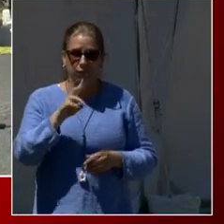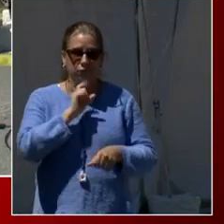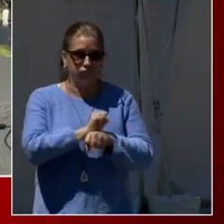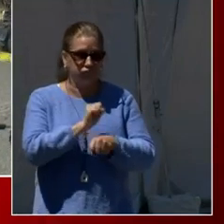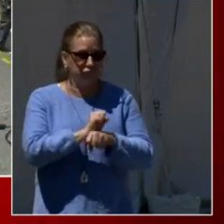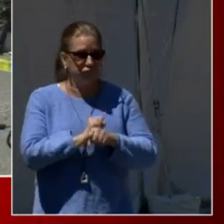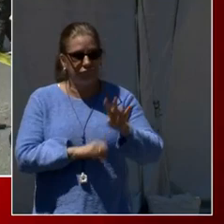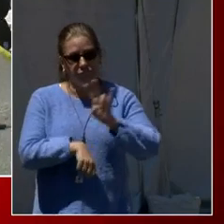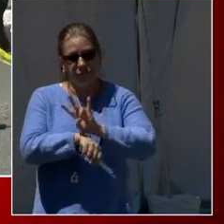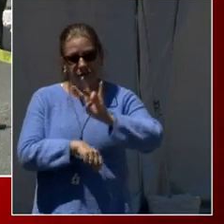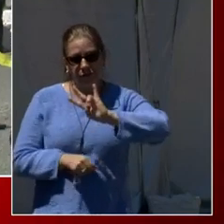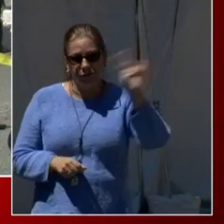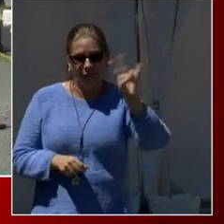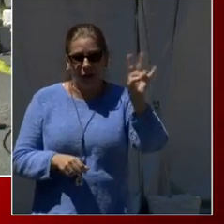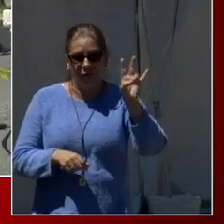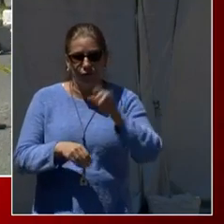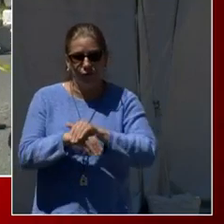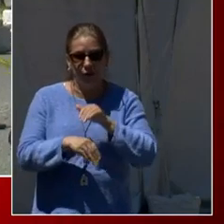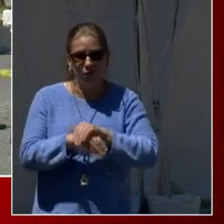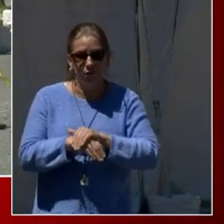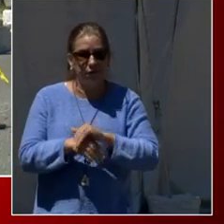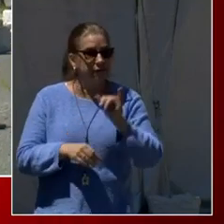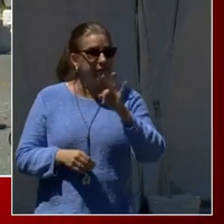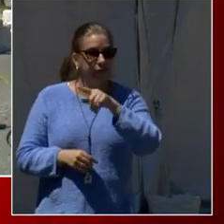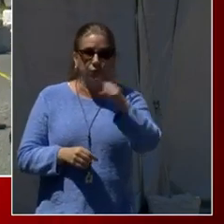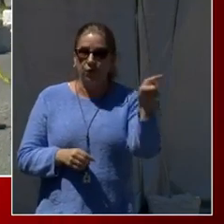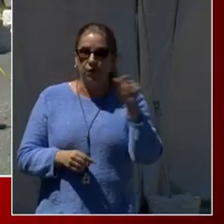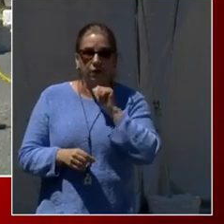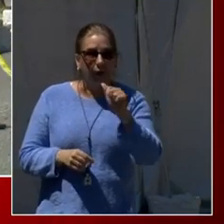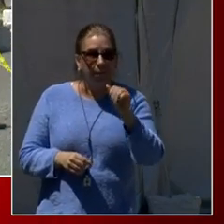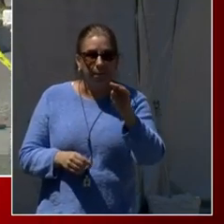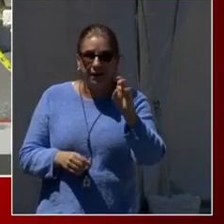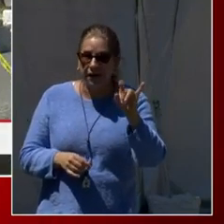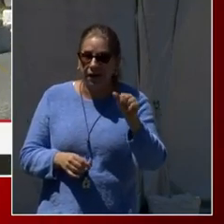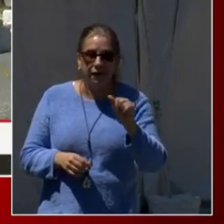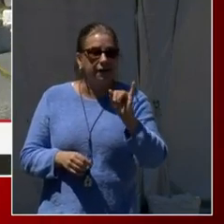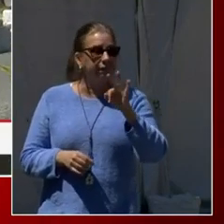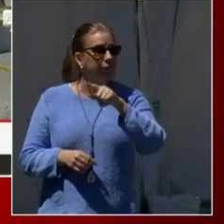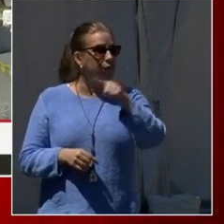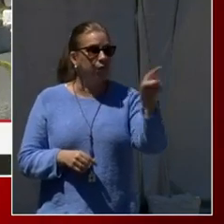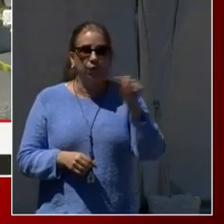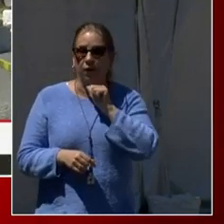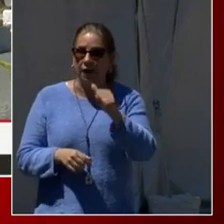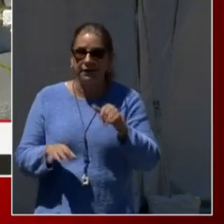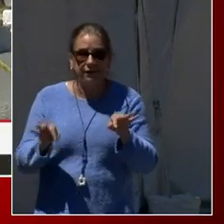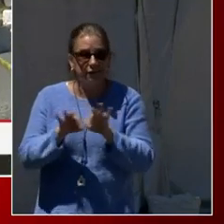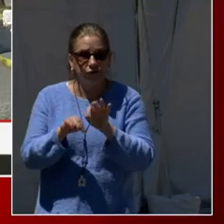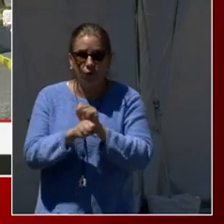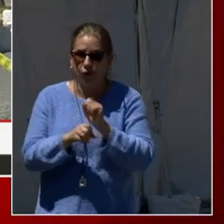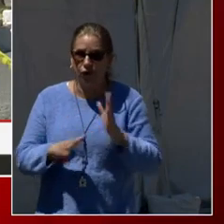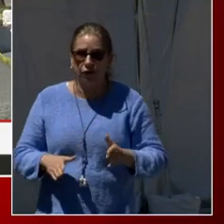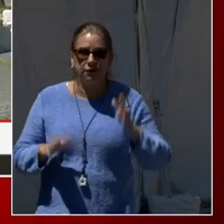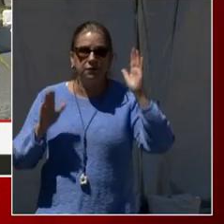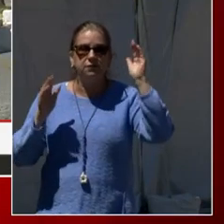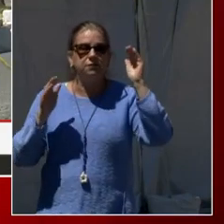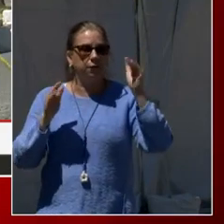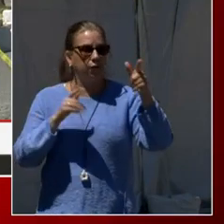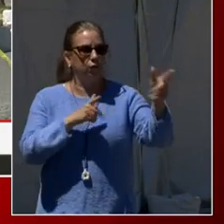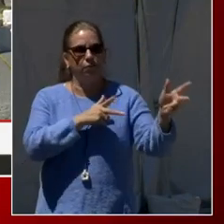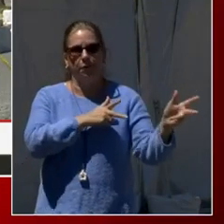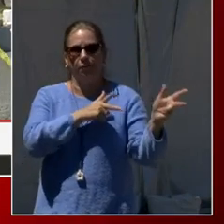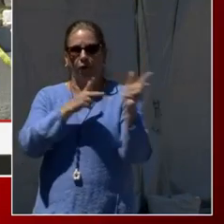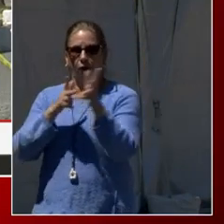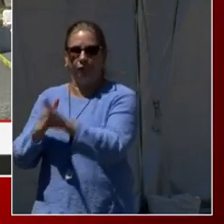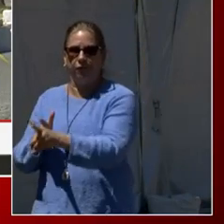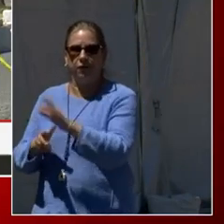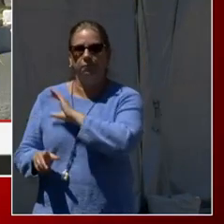a member of the media or you do not have an essential function, you can anticipate that local police and federal police will take